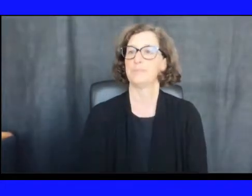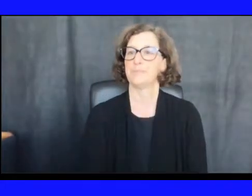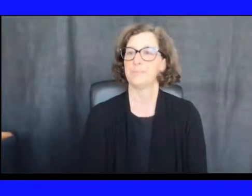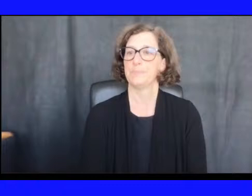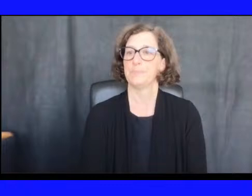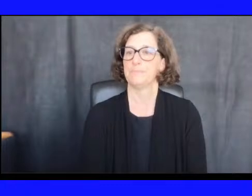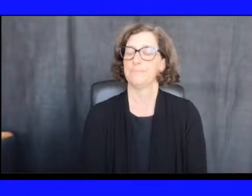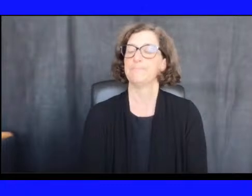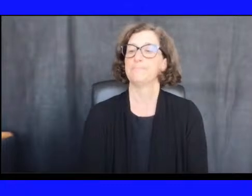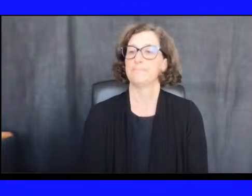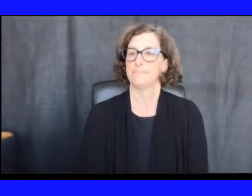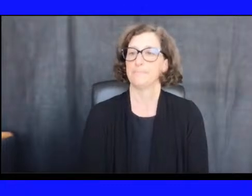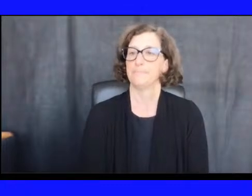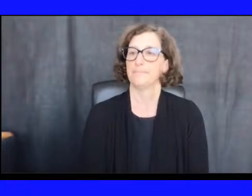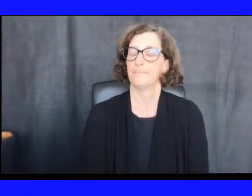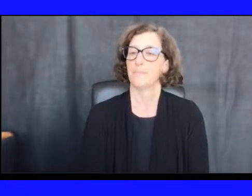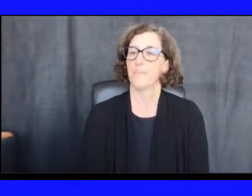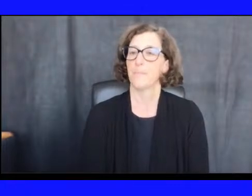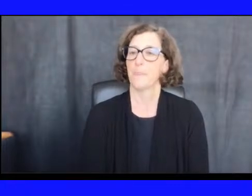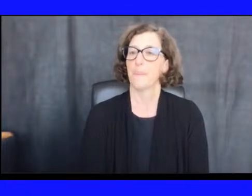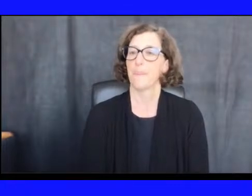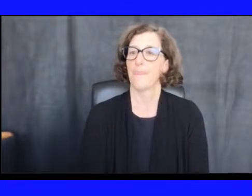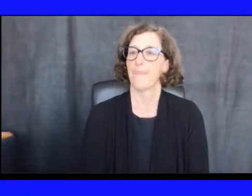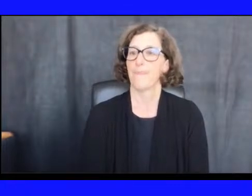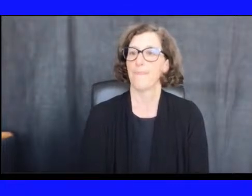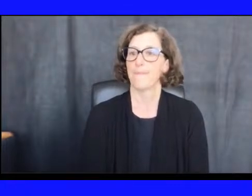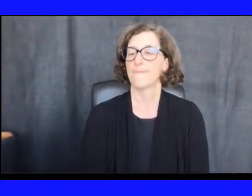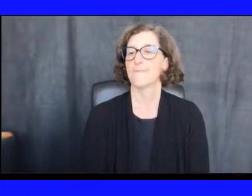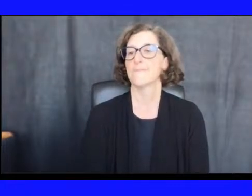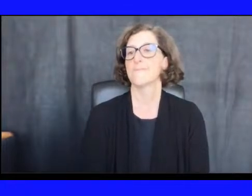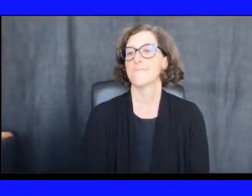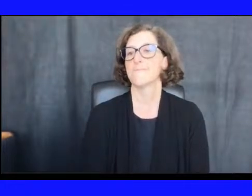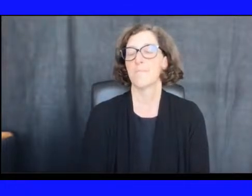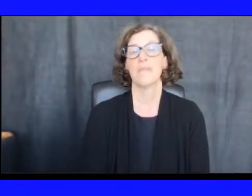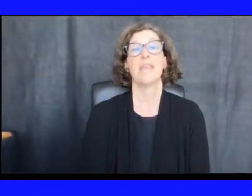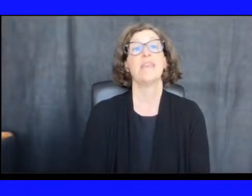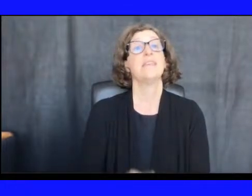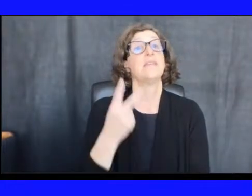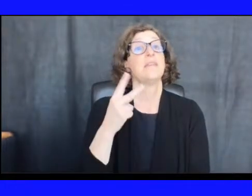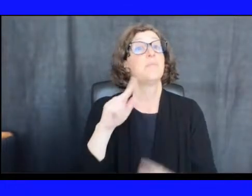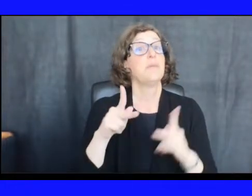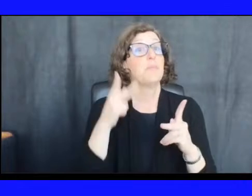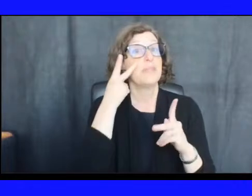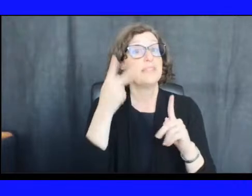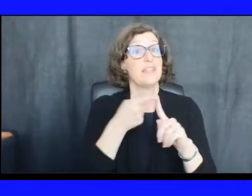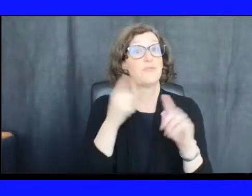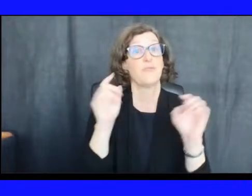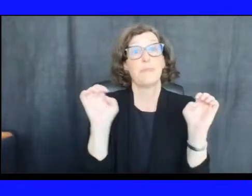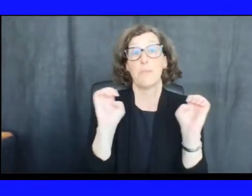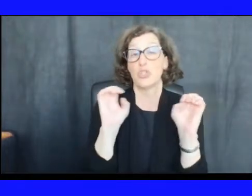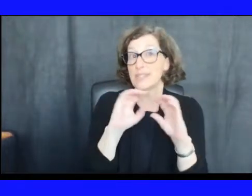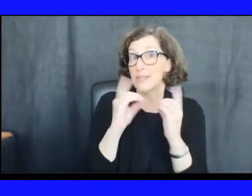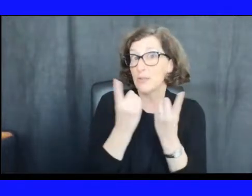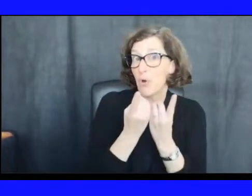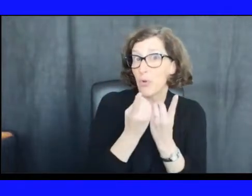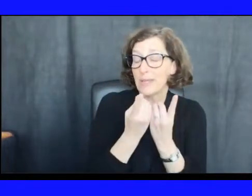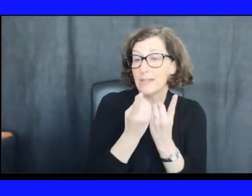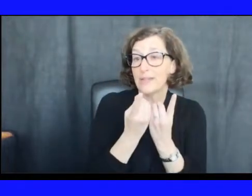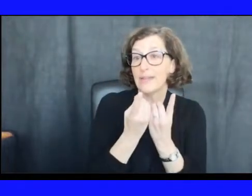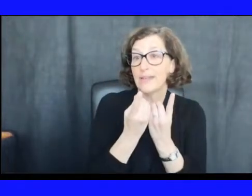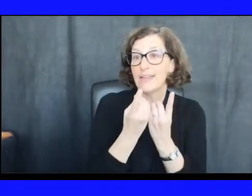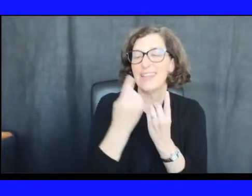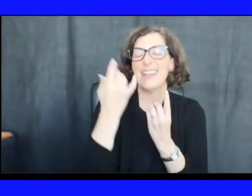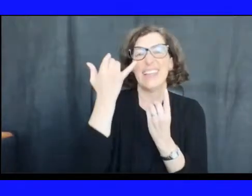centers and being in a safety net system. But it has come up a little bit as our census